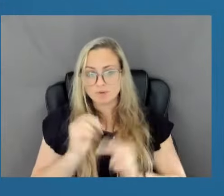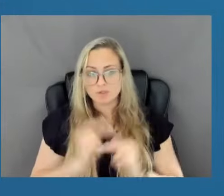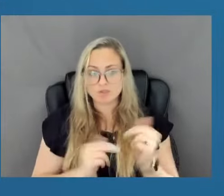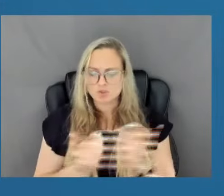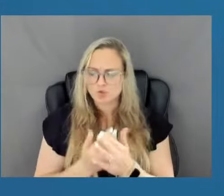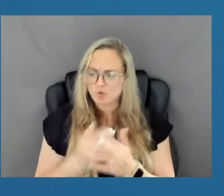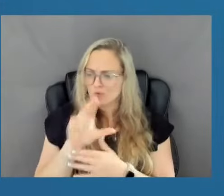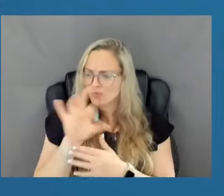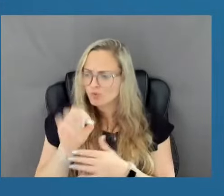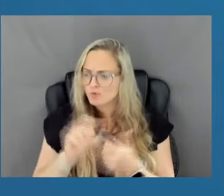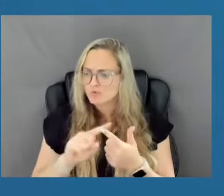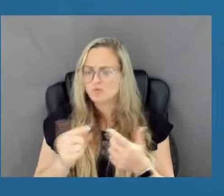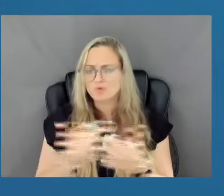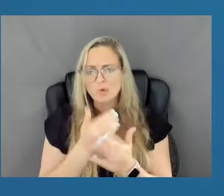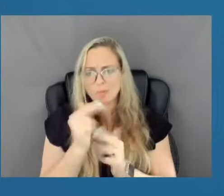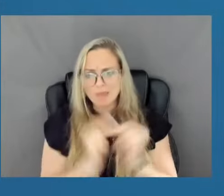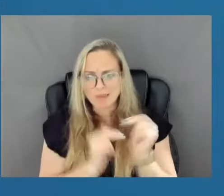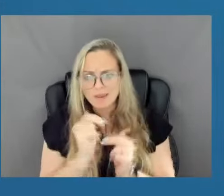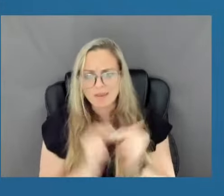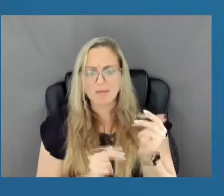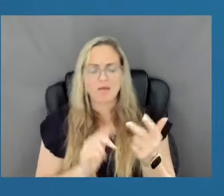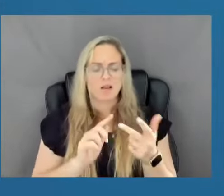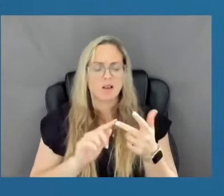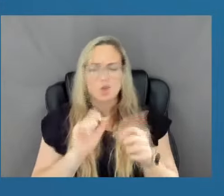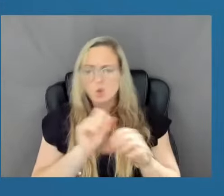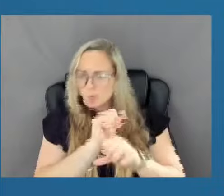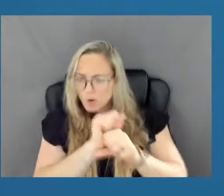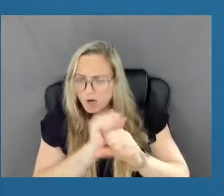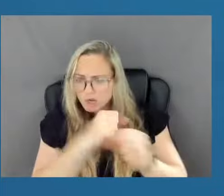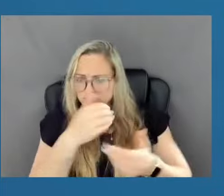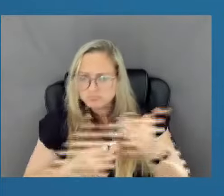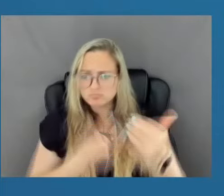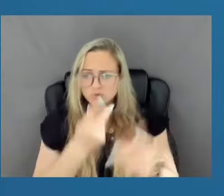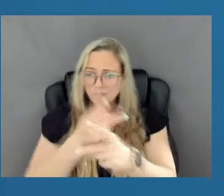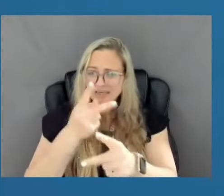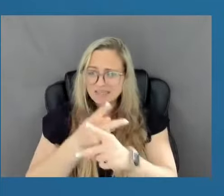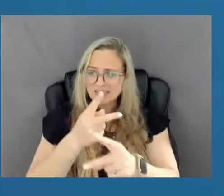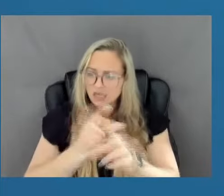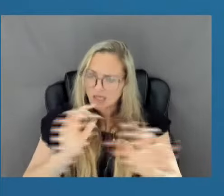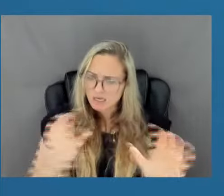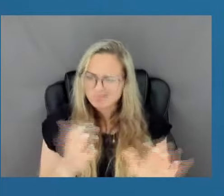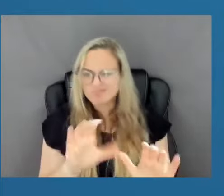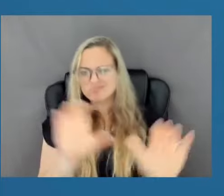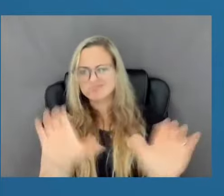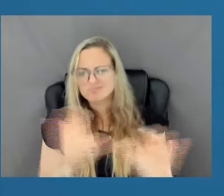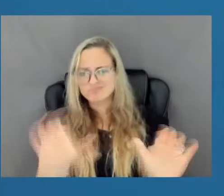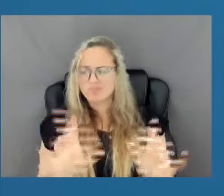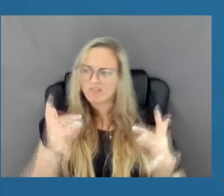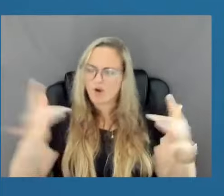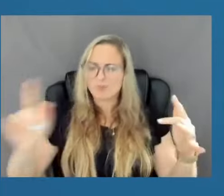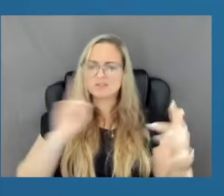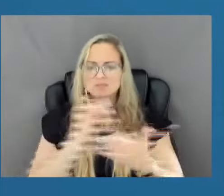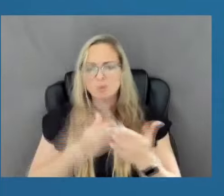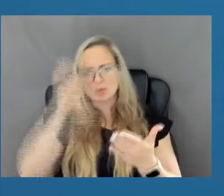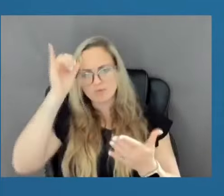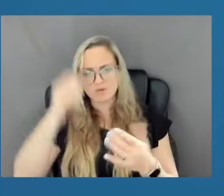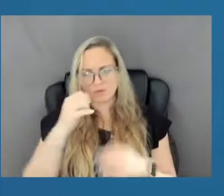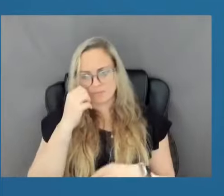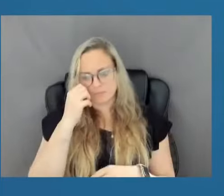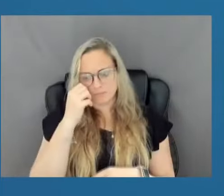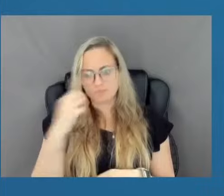and masonry, and doing everything we can to maintain the character and the vibrancy of this part of Buffalo. I've